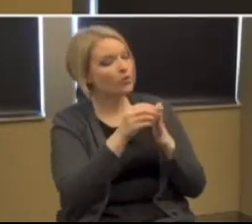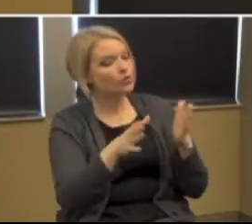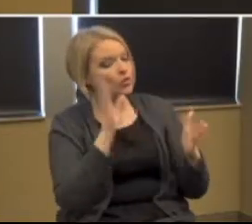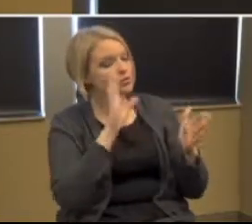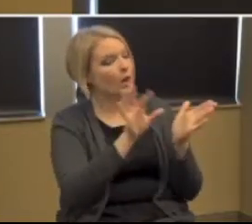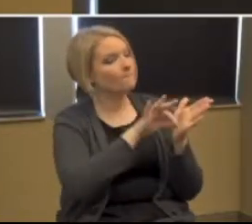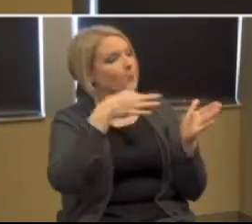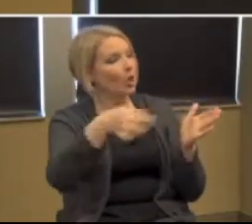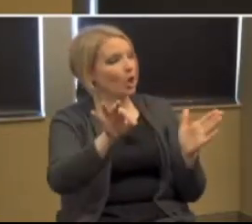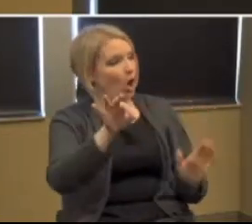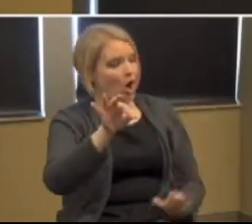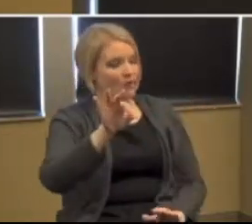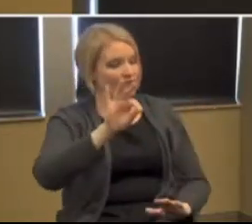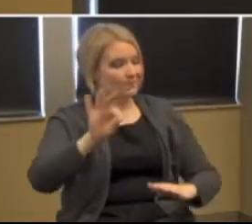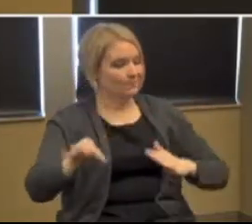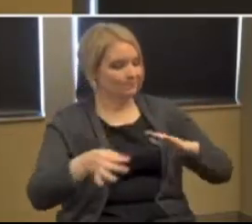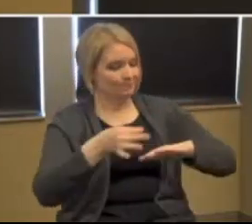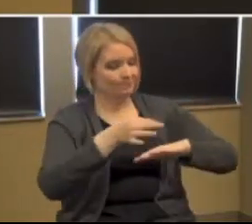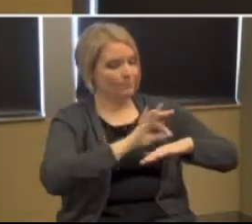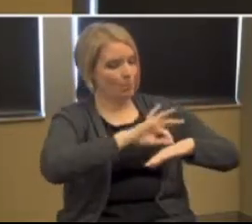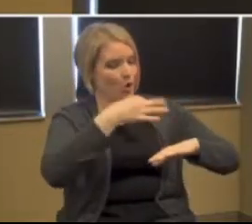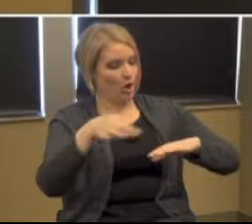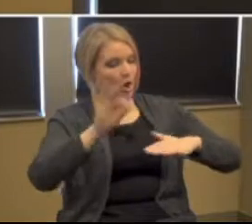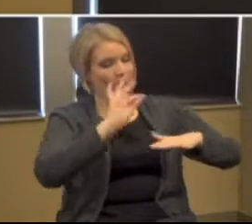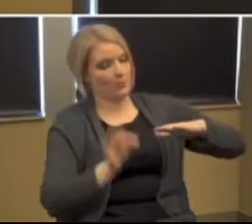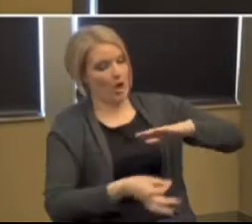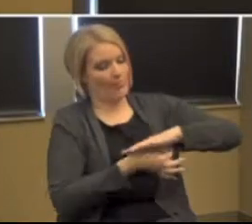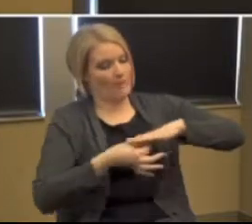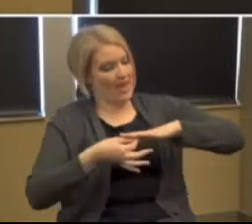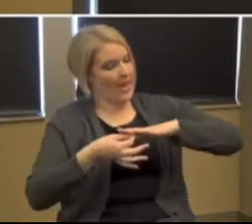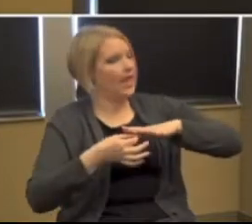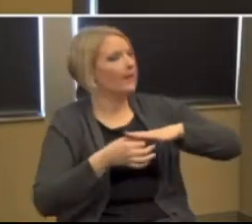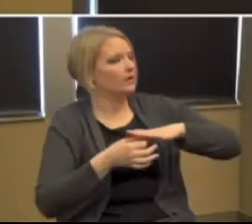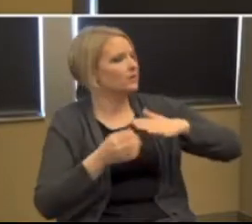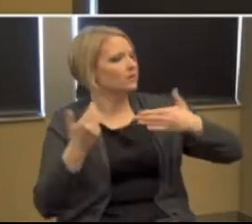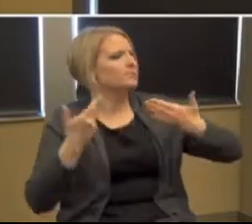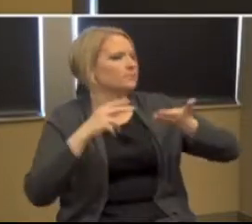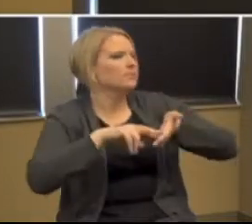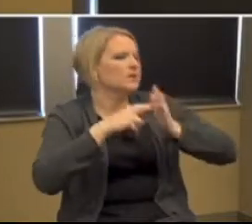off the Velcro, put it on the back, or put it in an envelope that's all done.